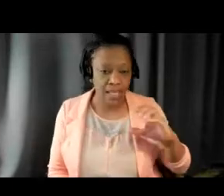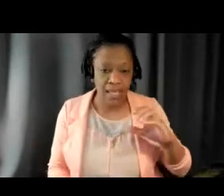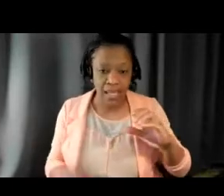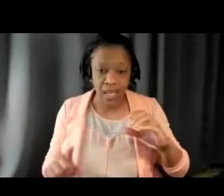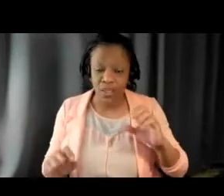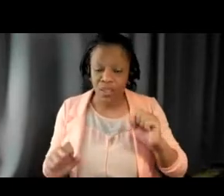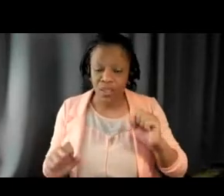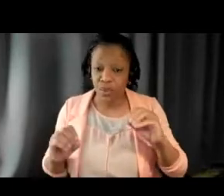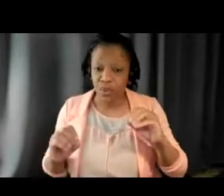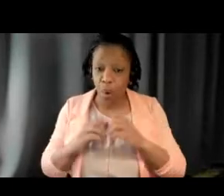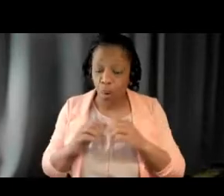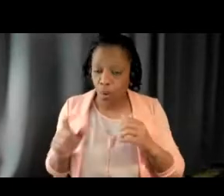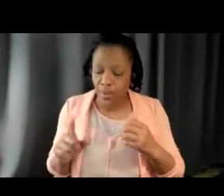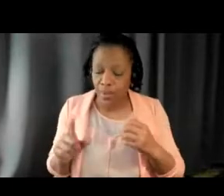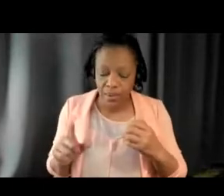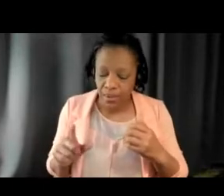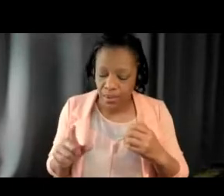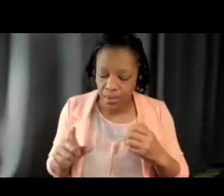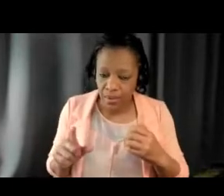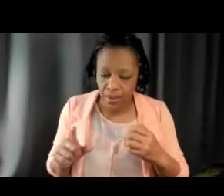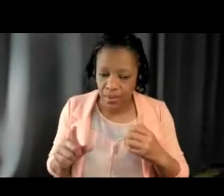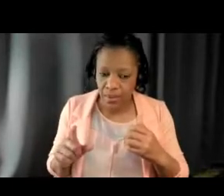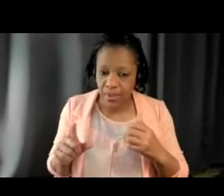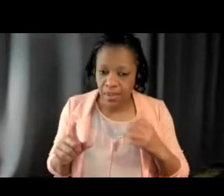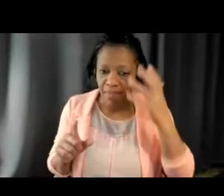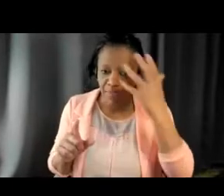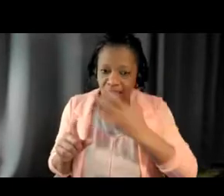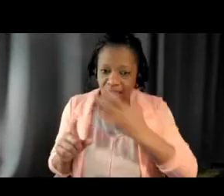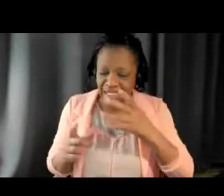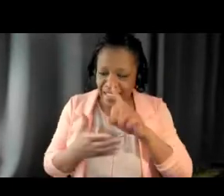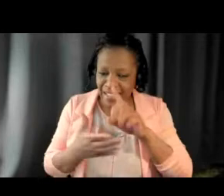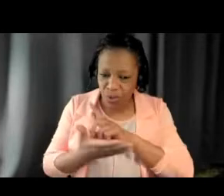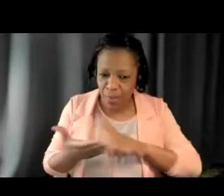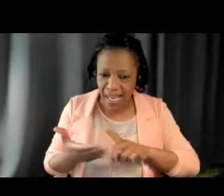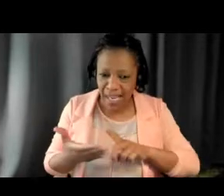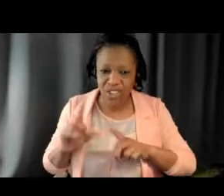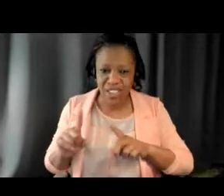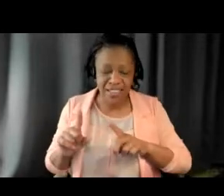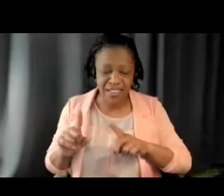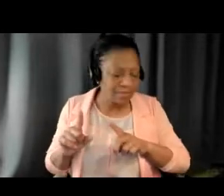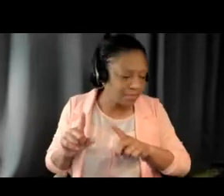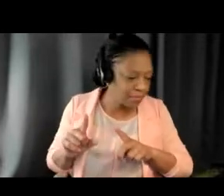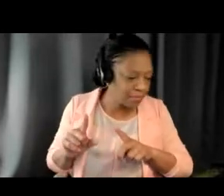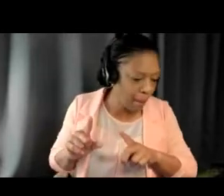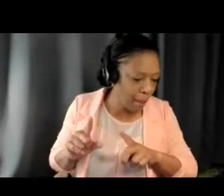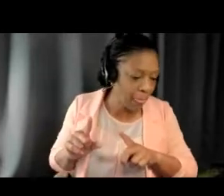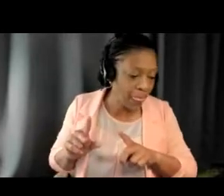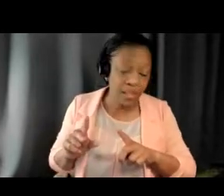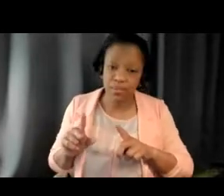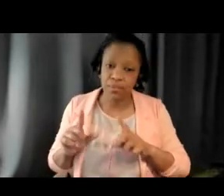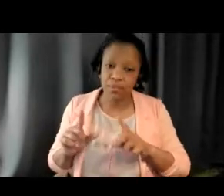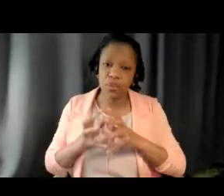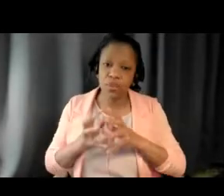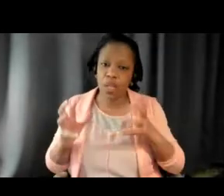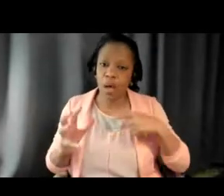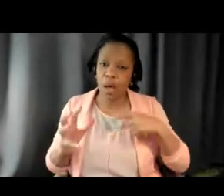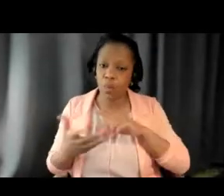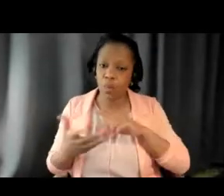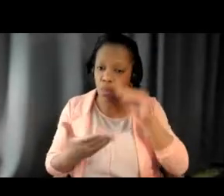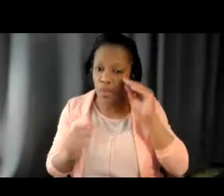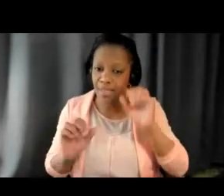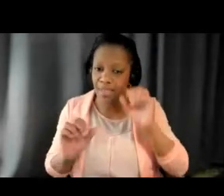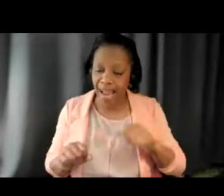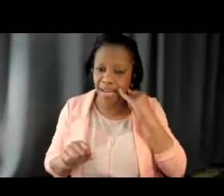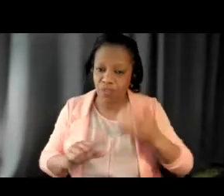in terms of discrimination and surveillance. Yeah. And there's a lot that we can learn if we actually partner with